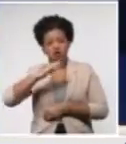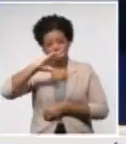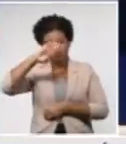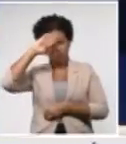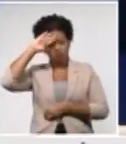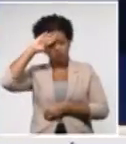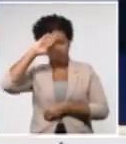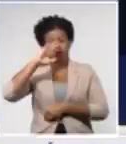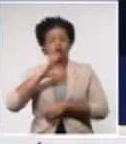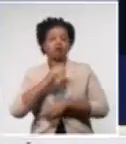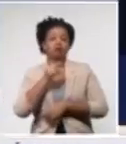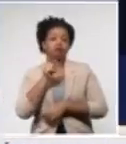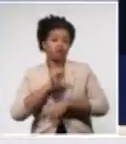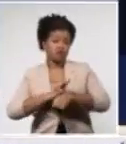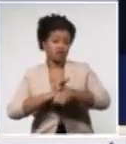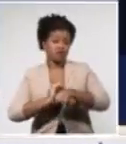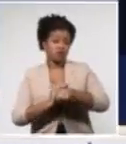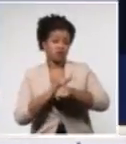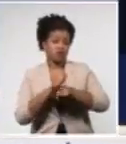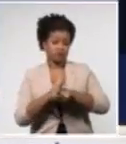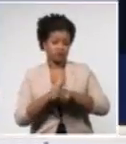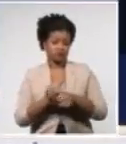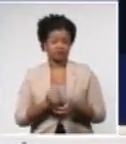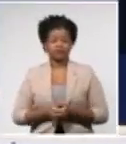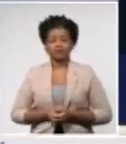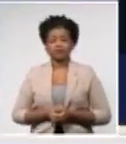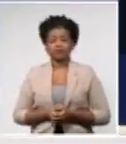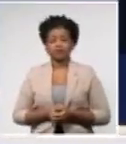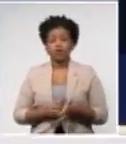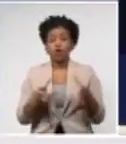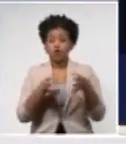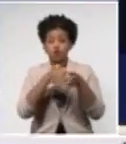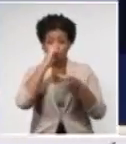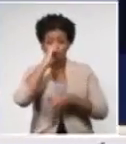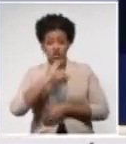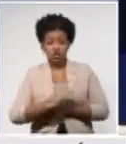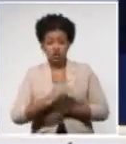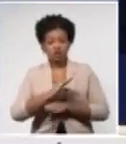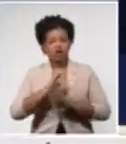who have tested positive in Cuba.